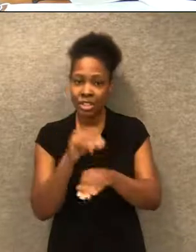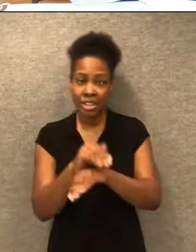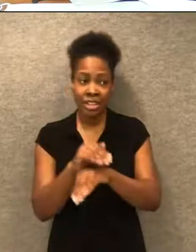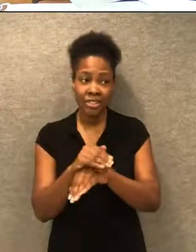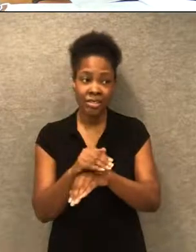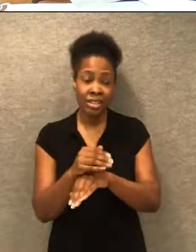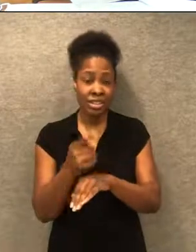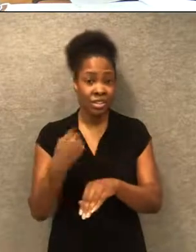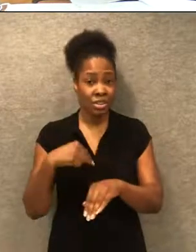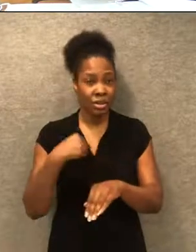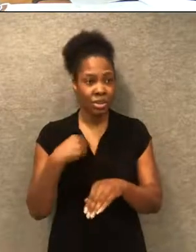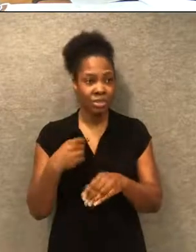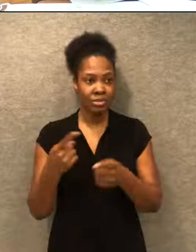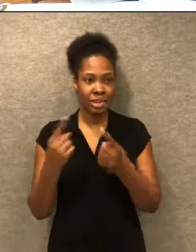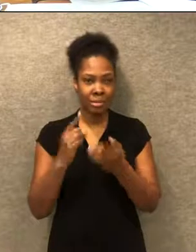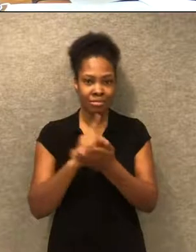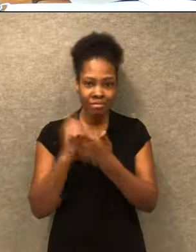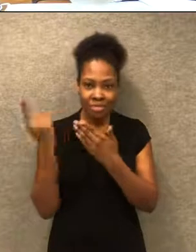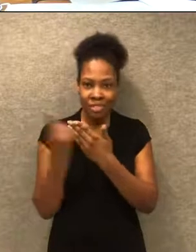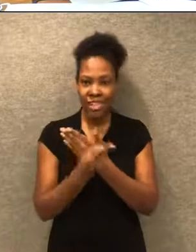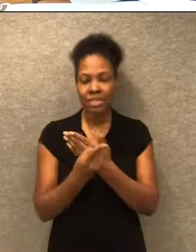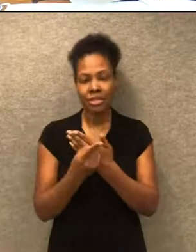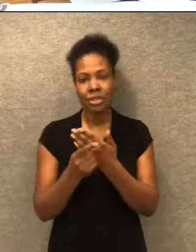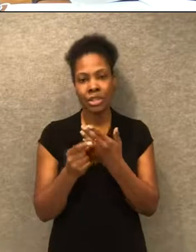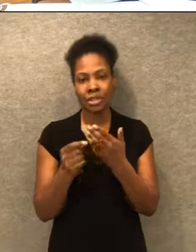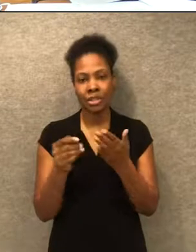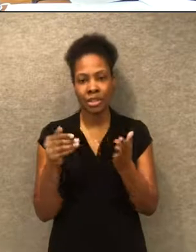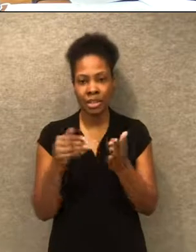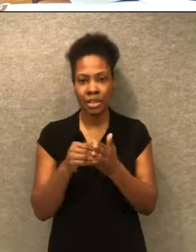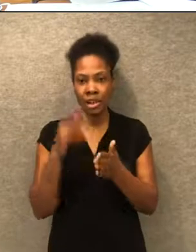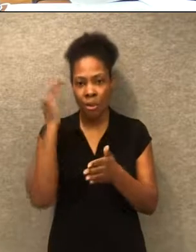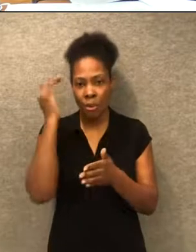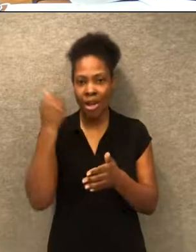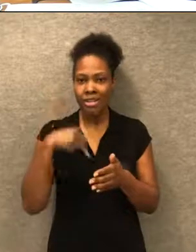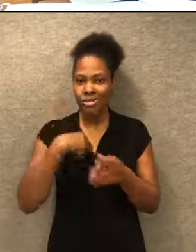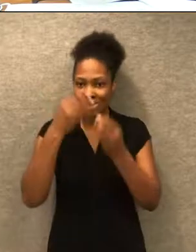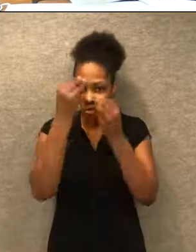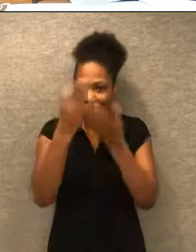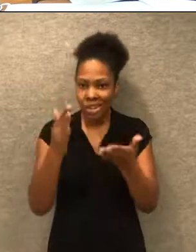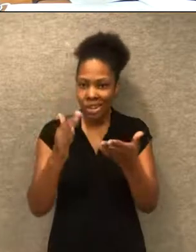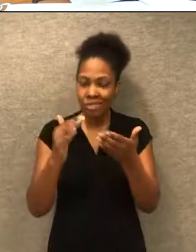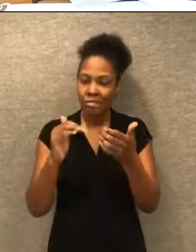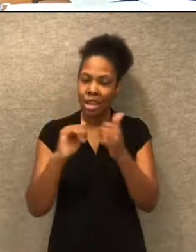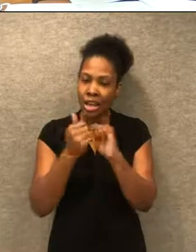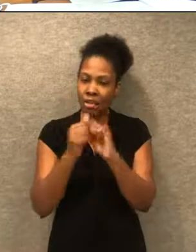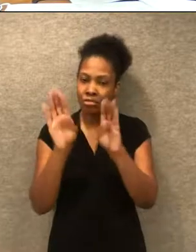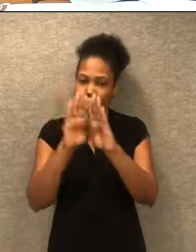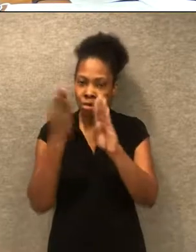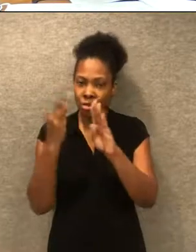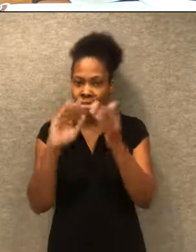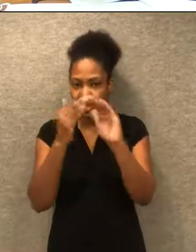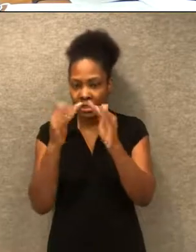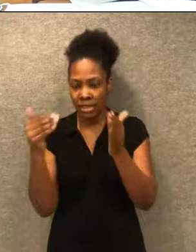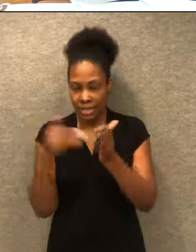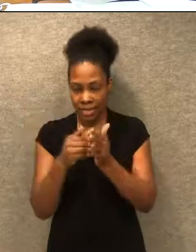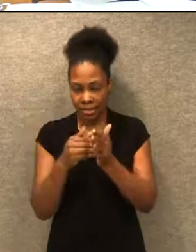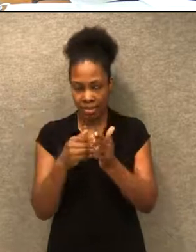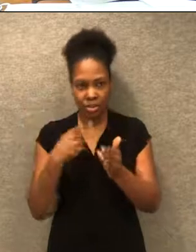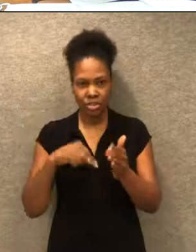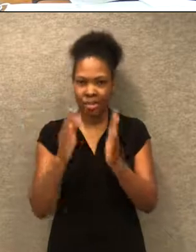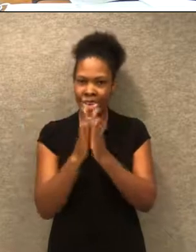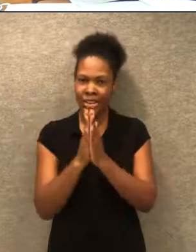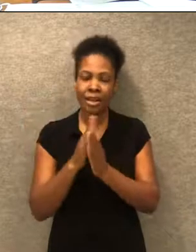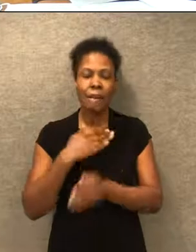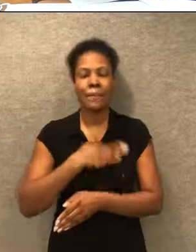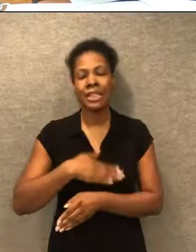we're still working on our plan of how we're going to open up East Orange. But we do ask everyone to have